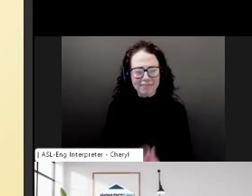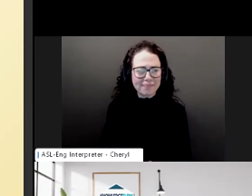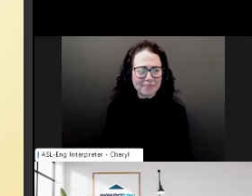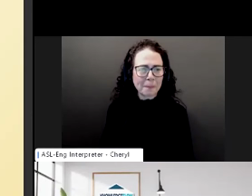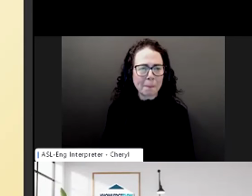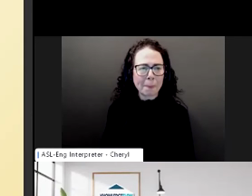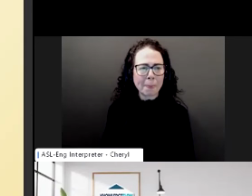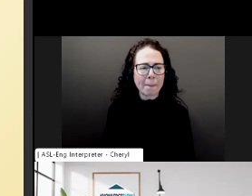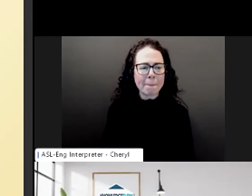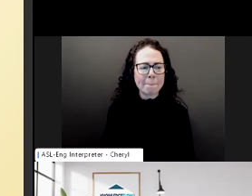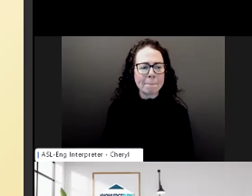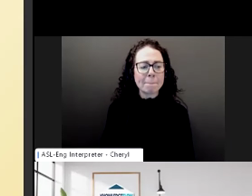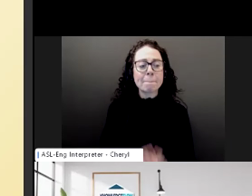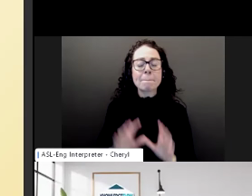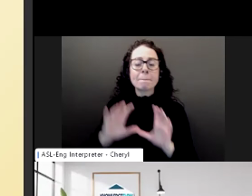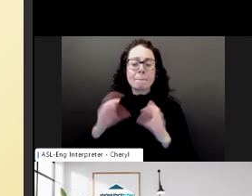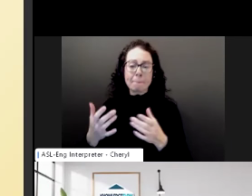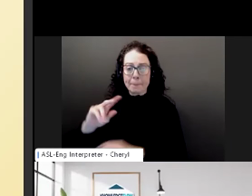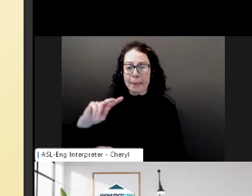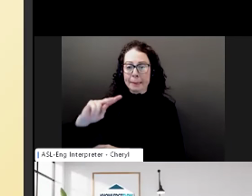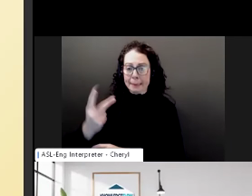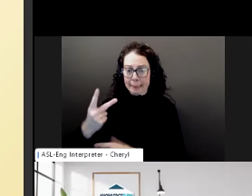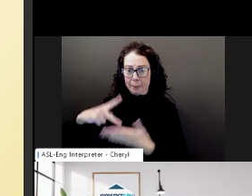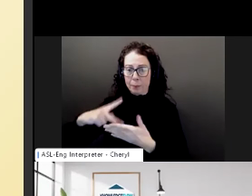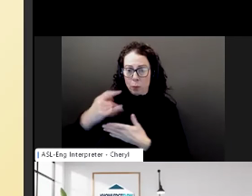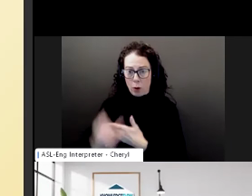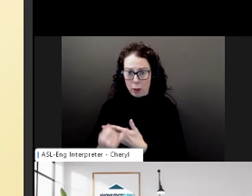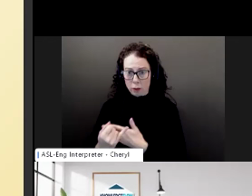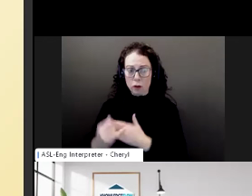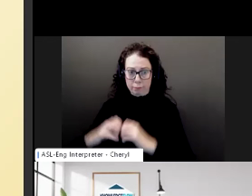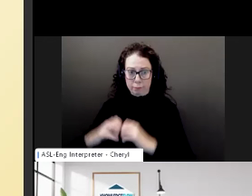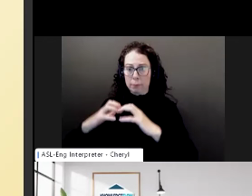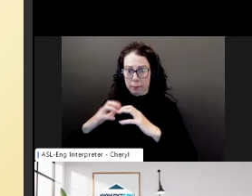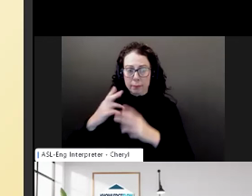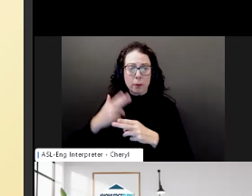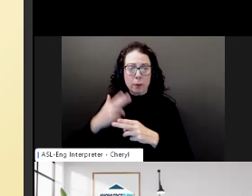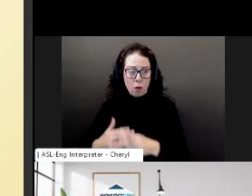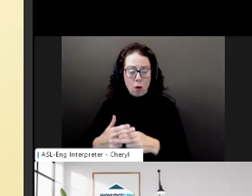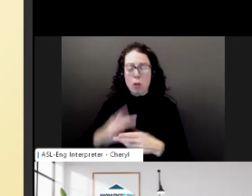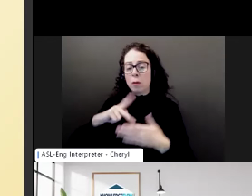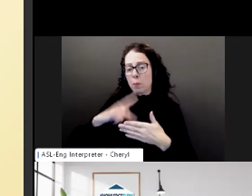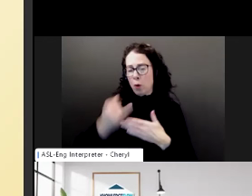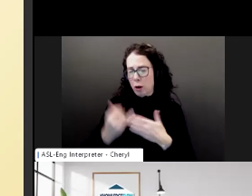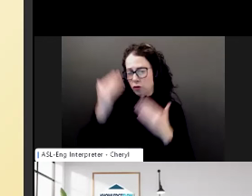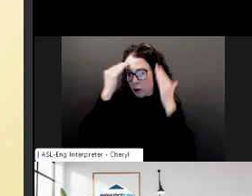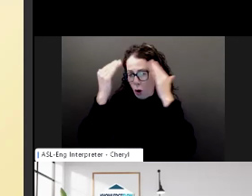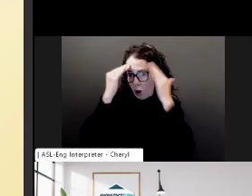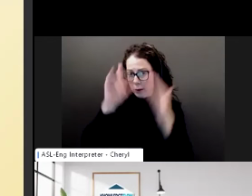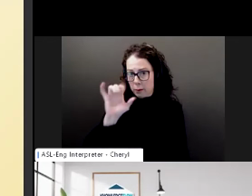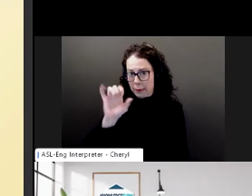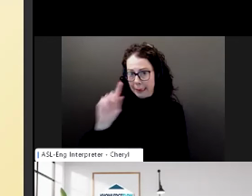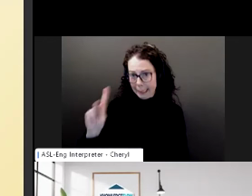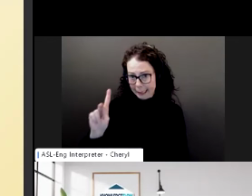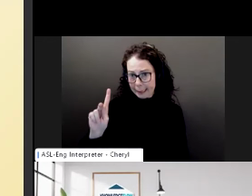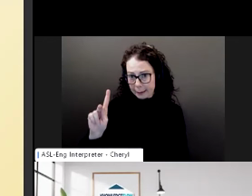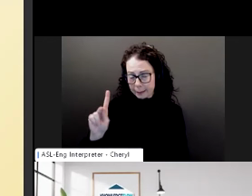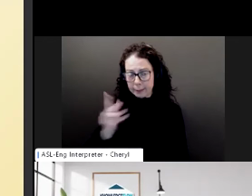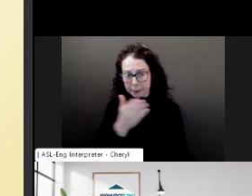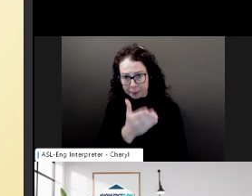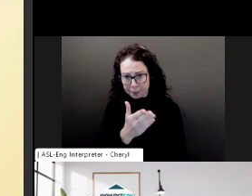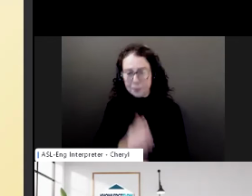The other project that we've just launched is Project KnowledgeLink. And in this case, what we're doing